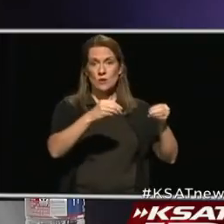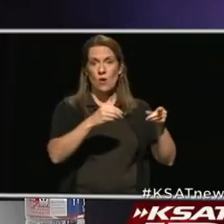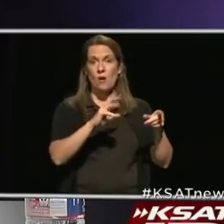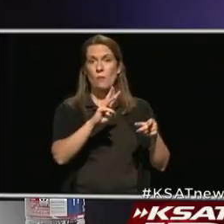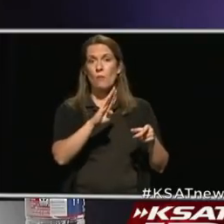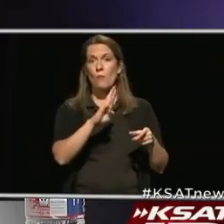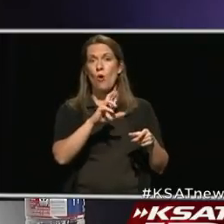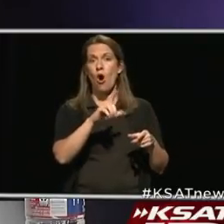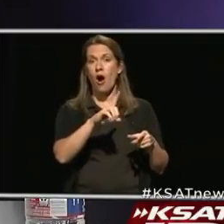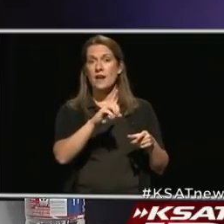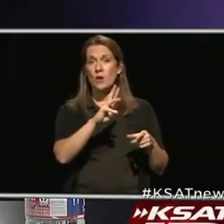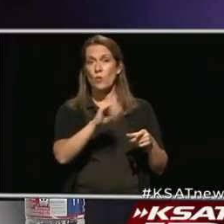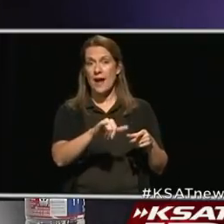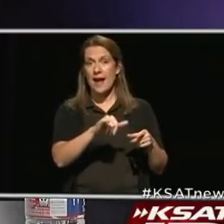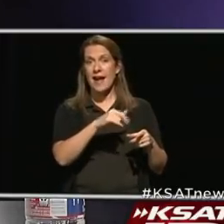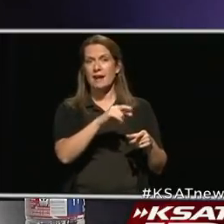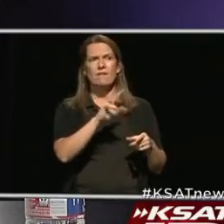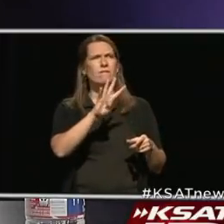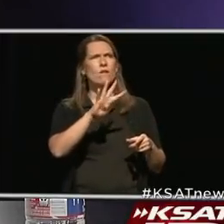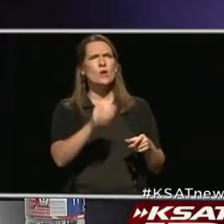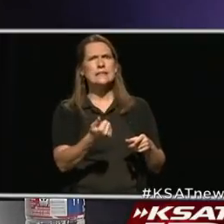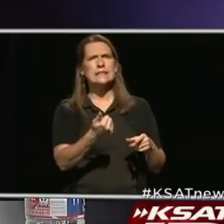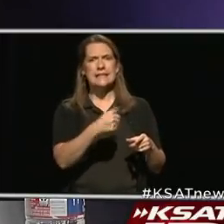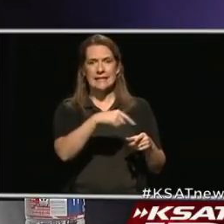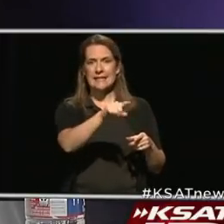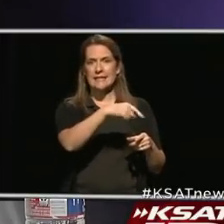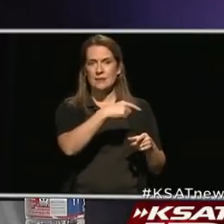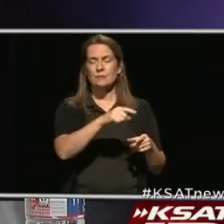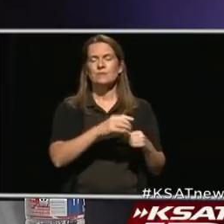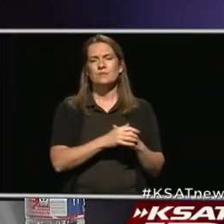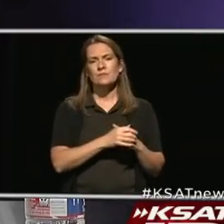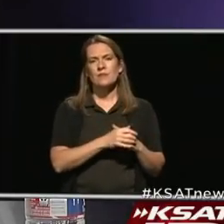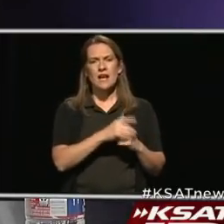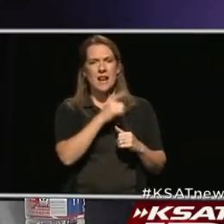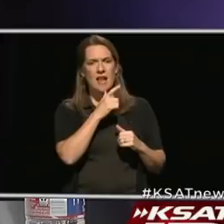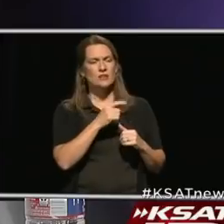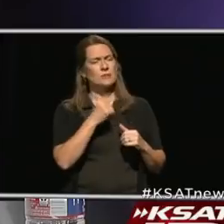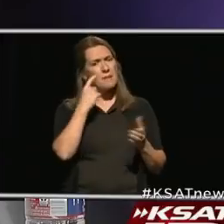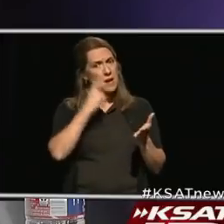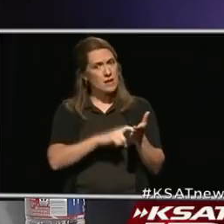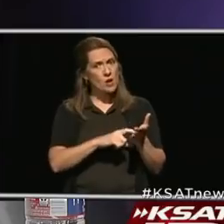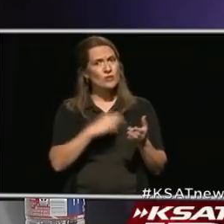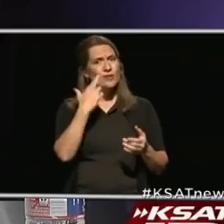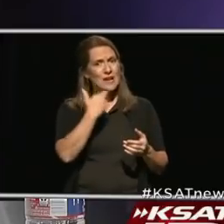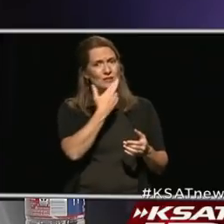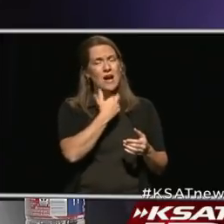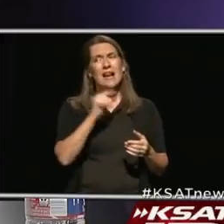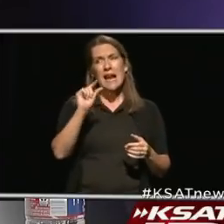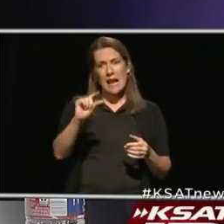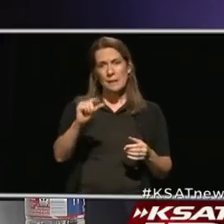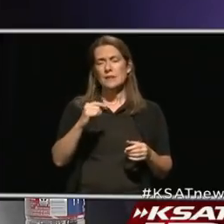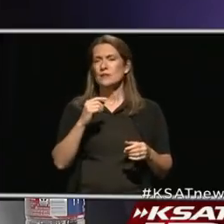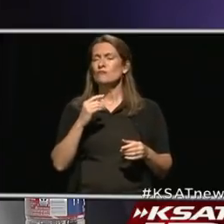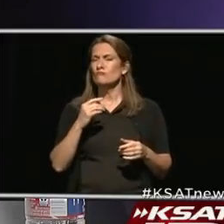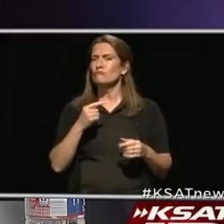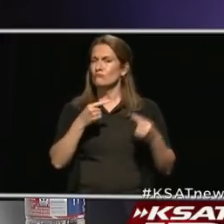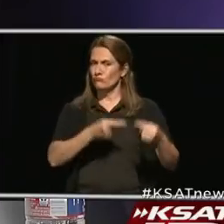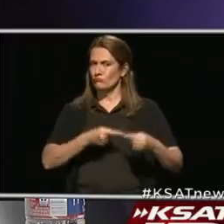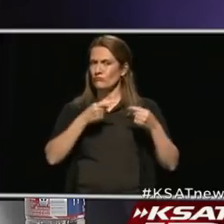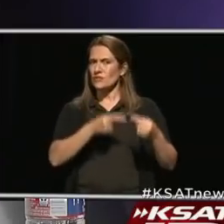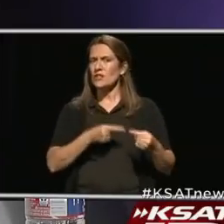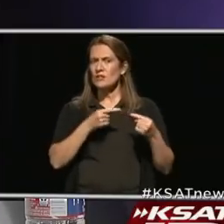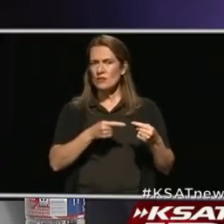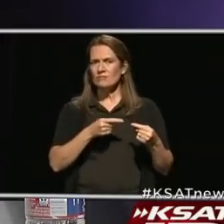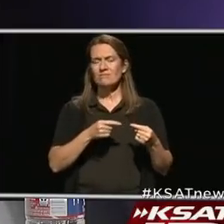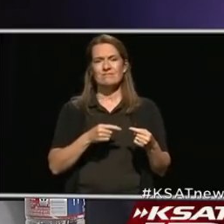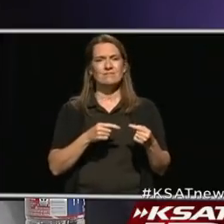Broadway and 410. What you're seeing with the restaurants is a struggle for them, operating only in